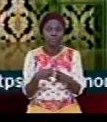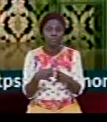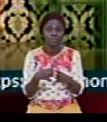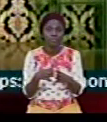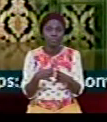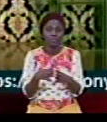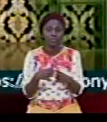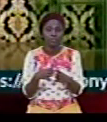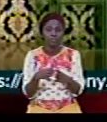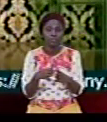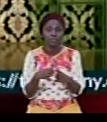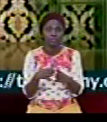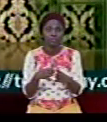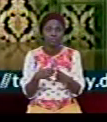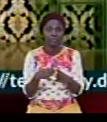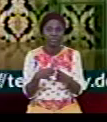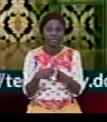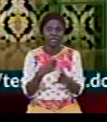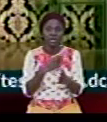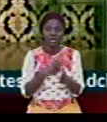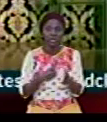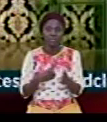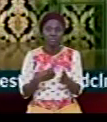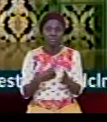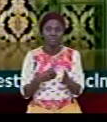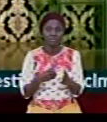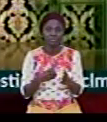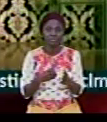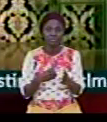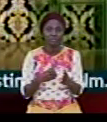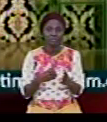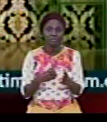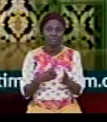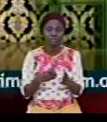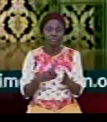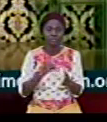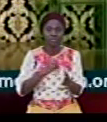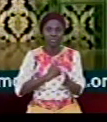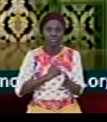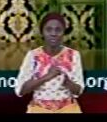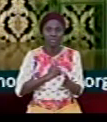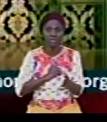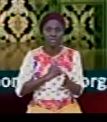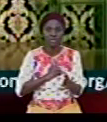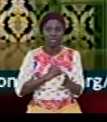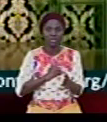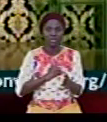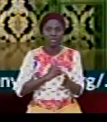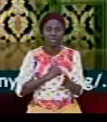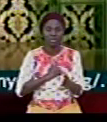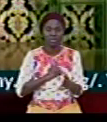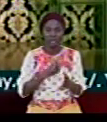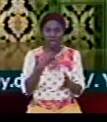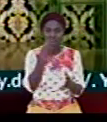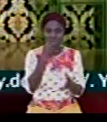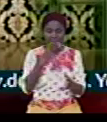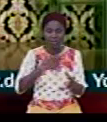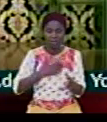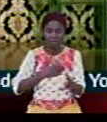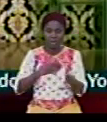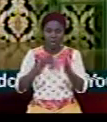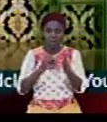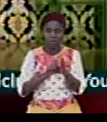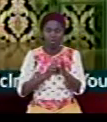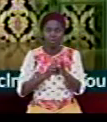pray. And while leading them in preparation, I mentioned my own case while leading them